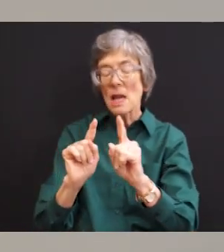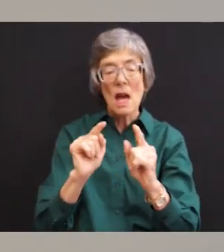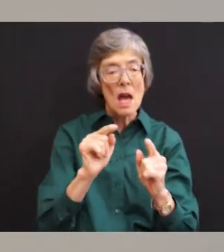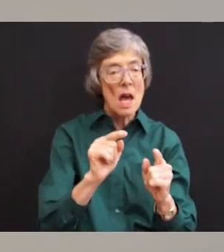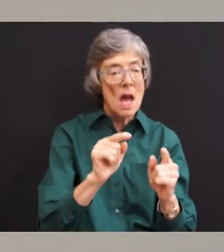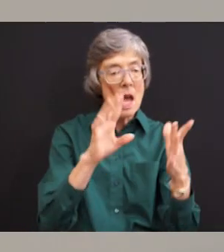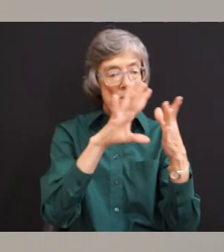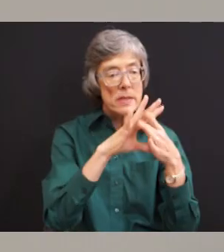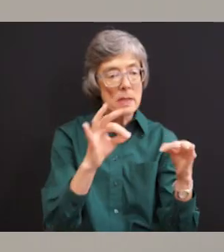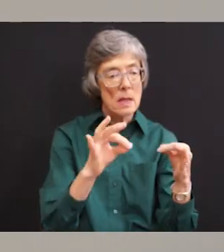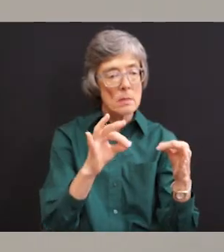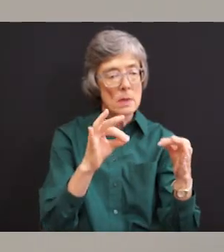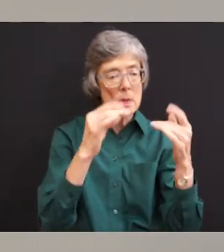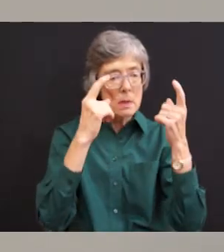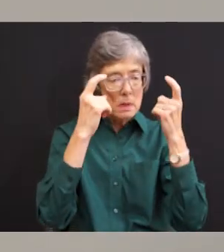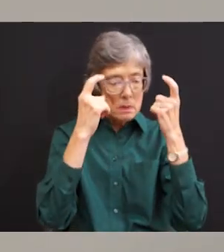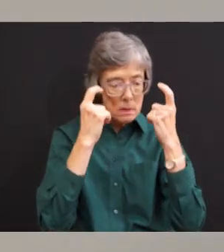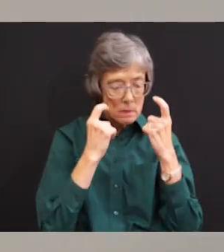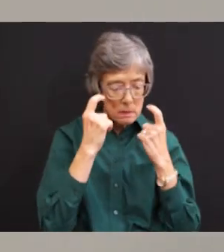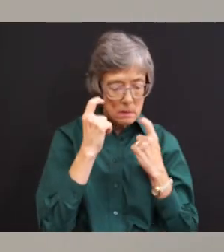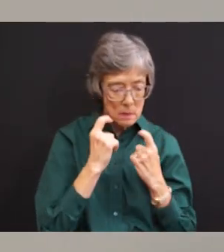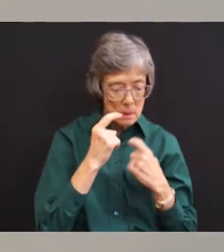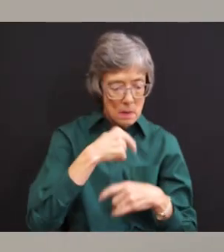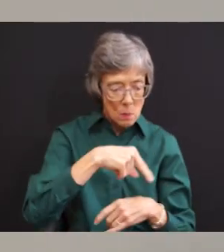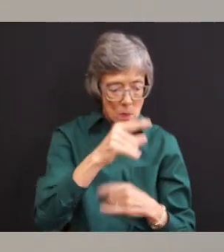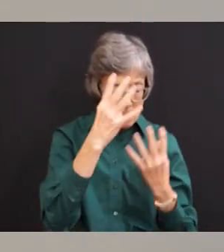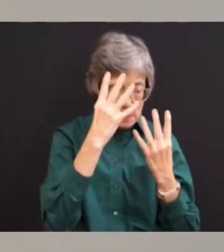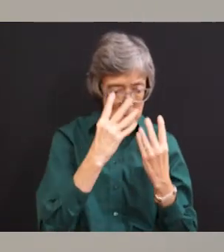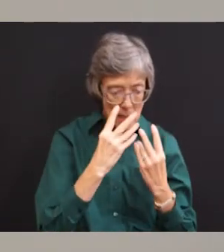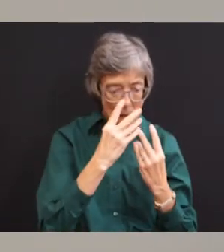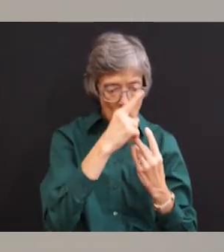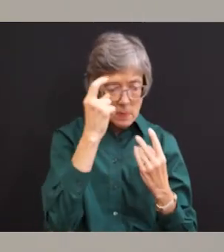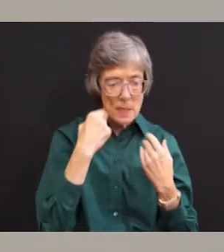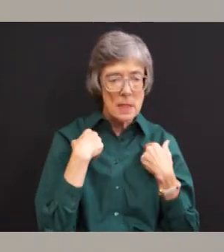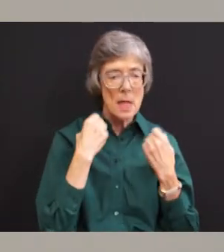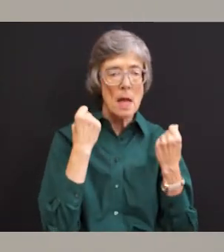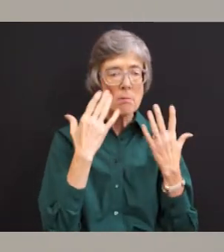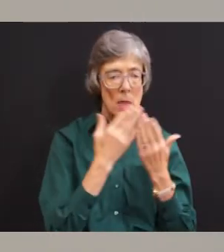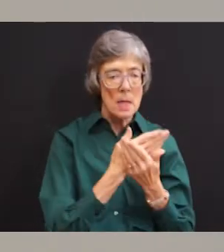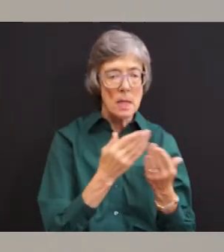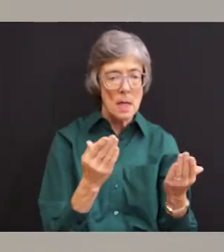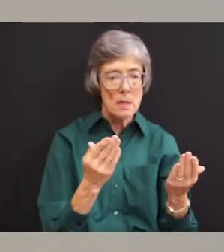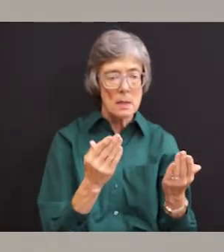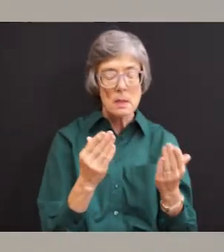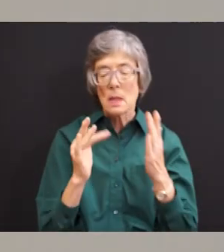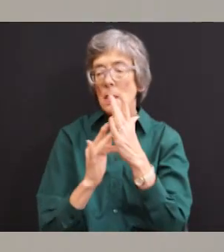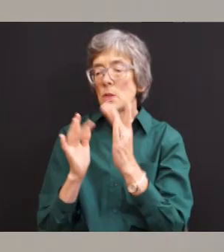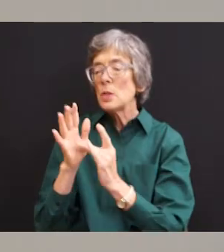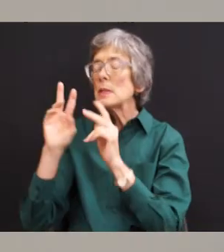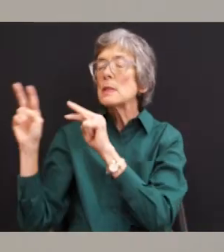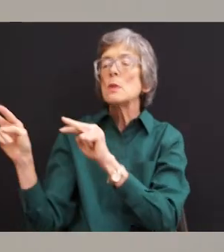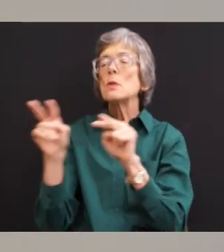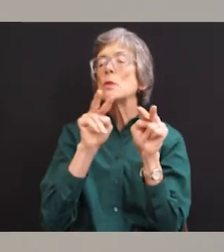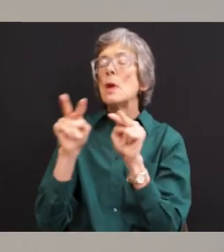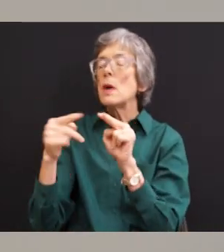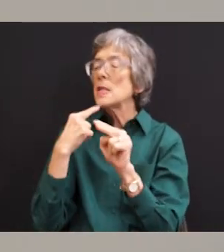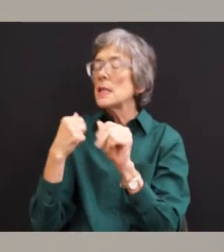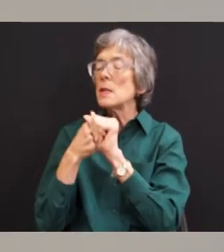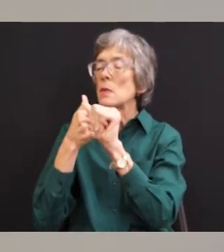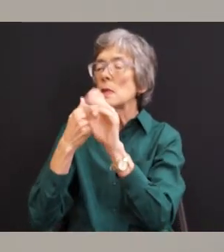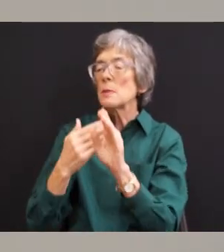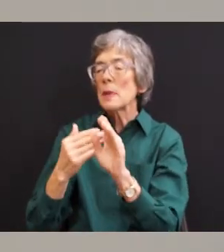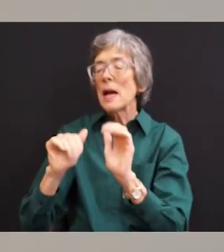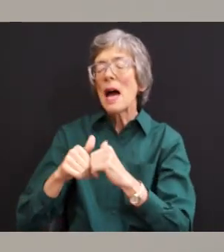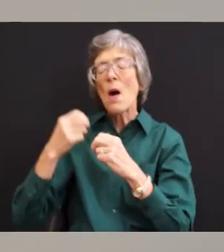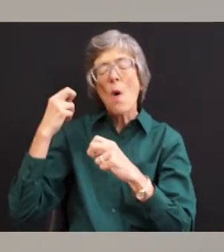statement, his face fell, and he went away sad, for he had many possessions. Jesus looked around and said to his disciples, "How hard it